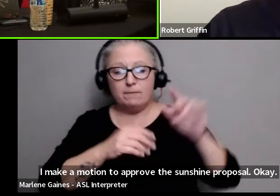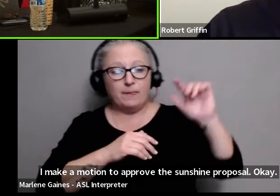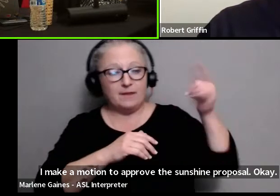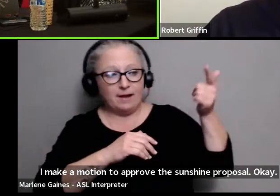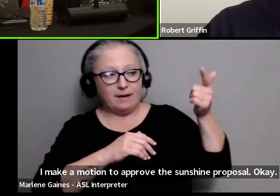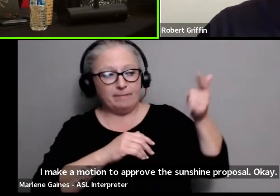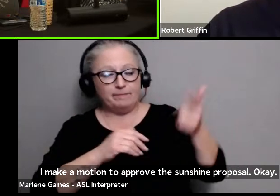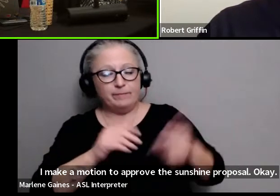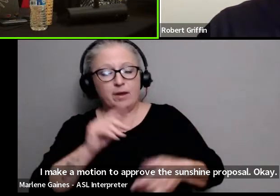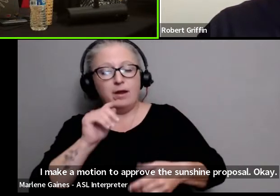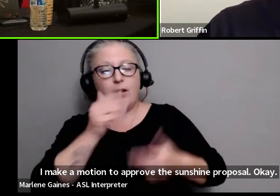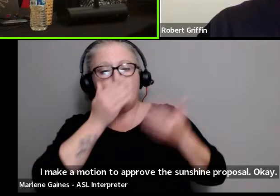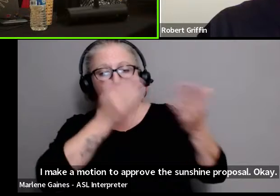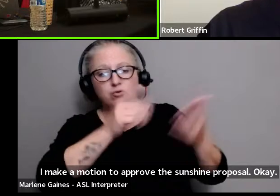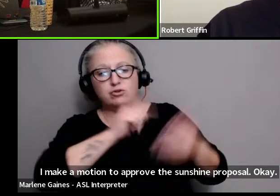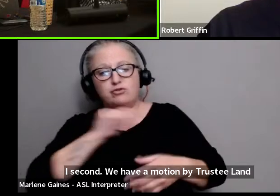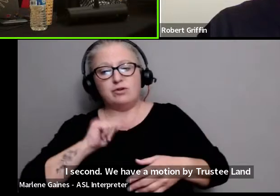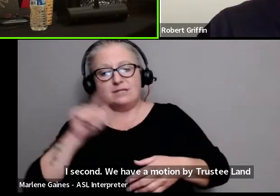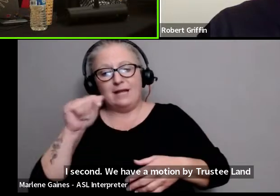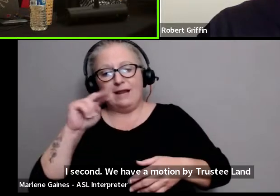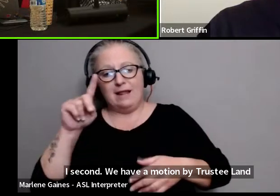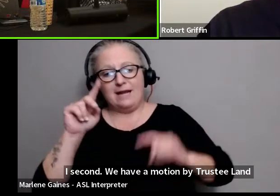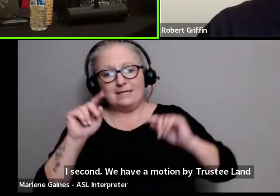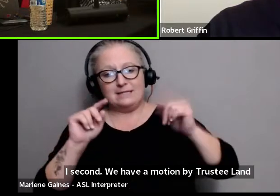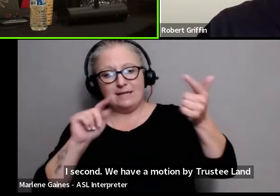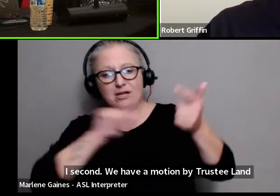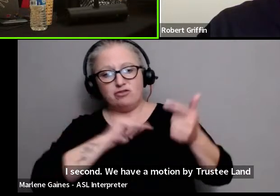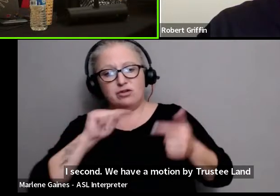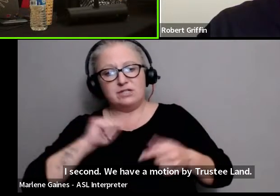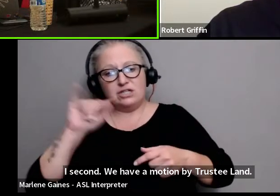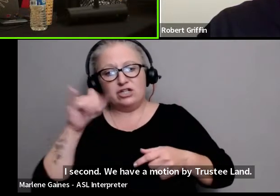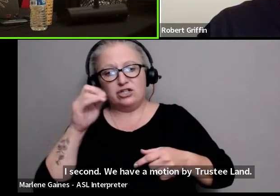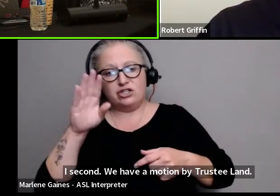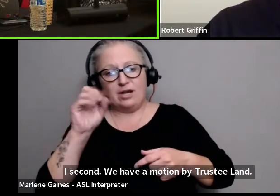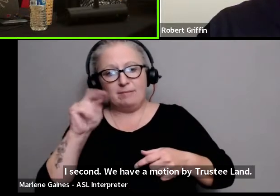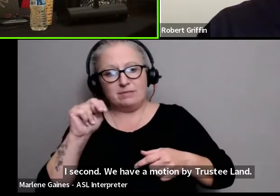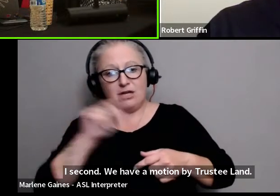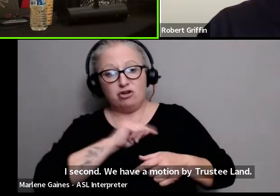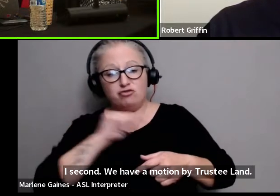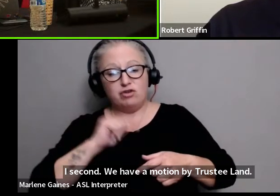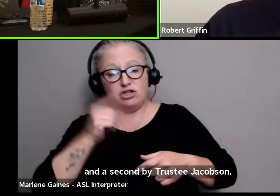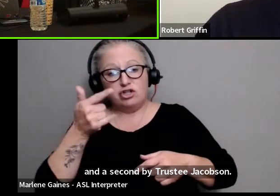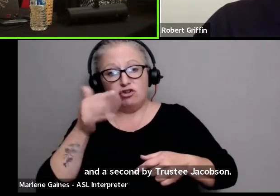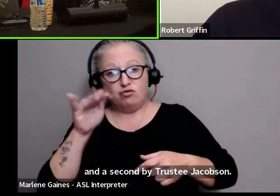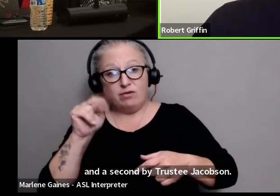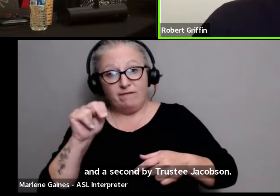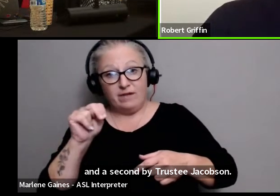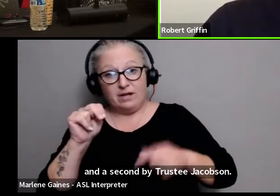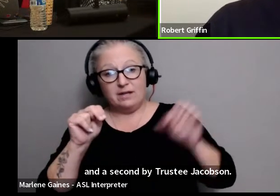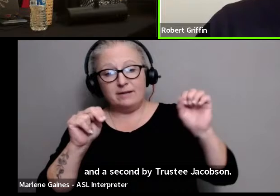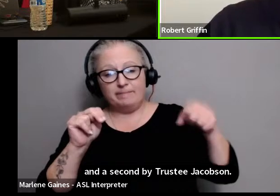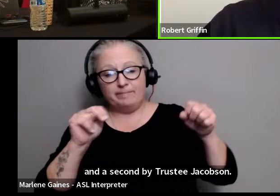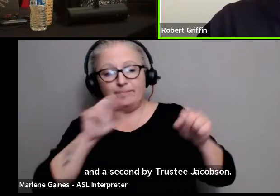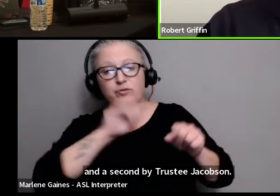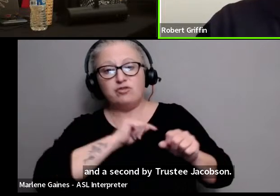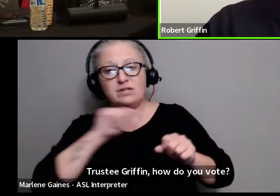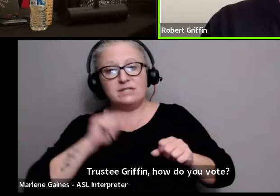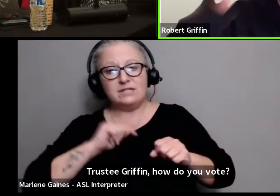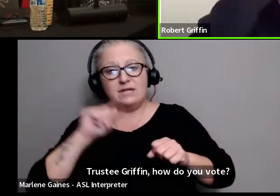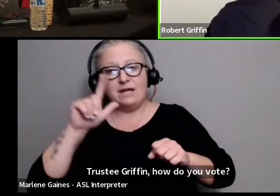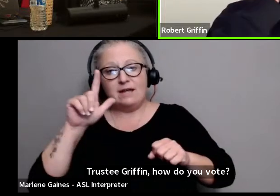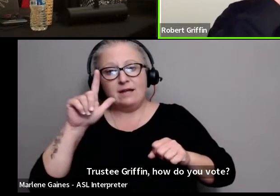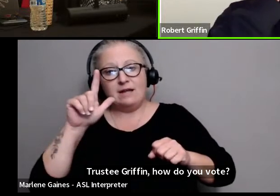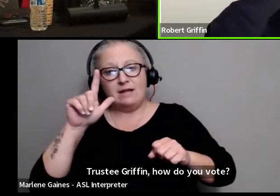have a motion by trustee Land and a second by trustee Jacobson. Trustee Griffin, how do you vote? Aye.